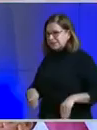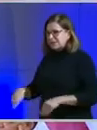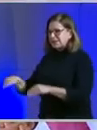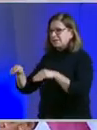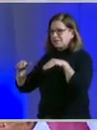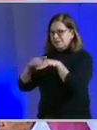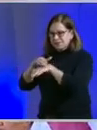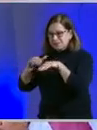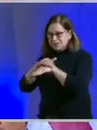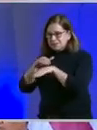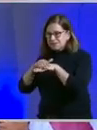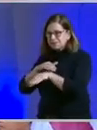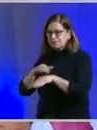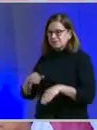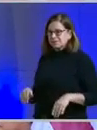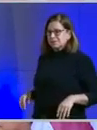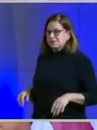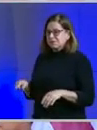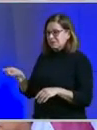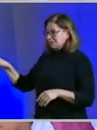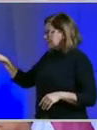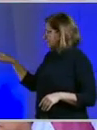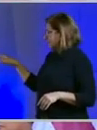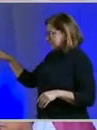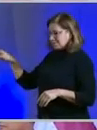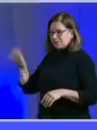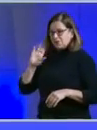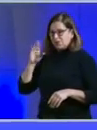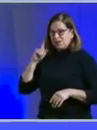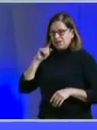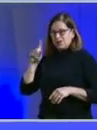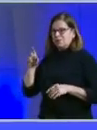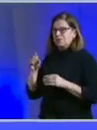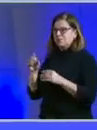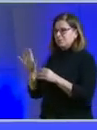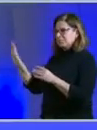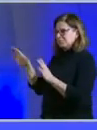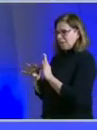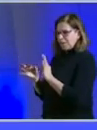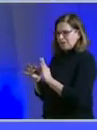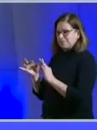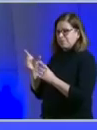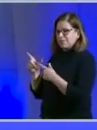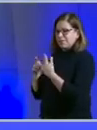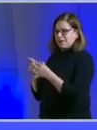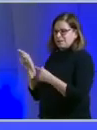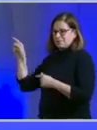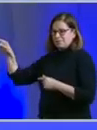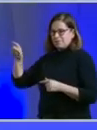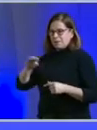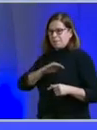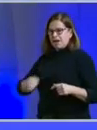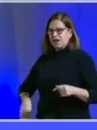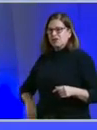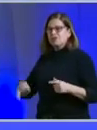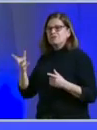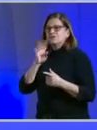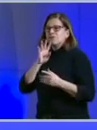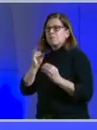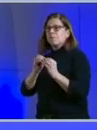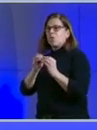panels tonight, and when you hear from the mayor later, you're going to hear how we're going to continue to invest in those priorities and others over the next 4